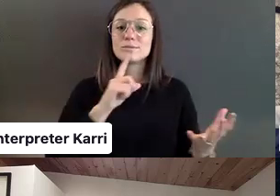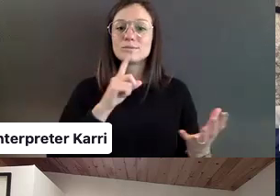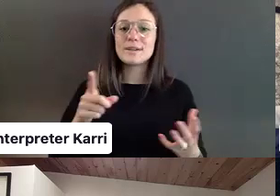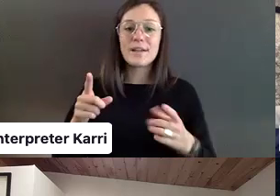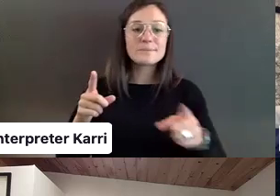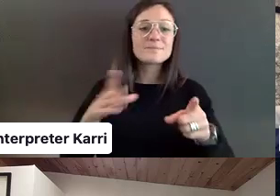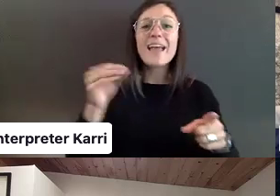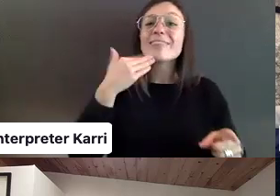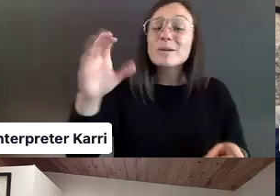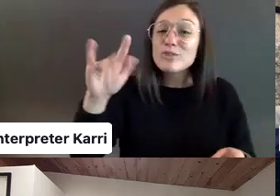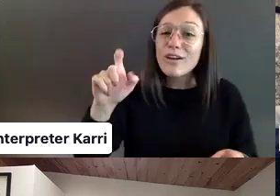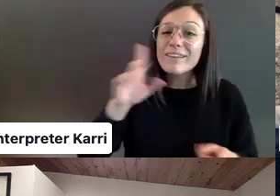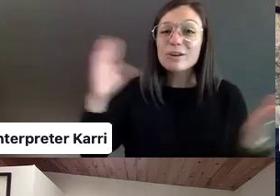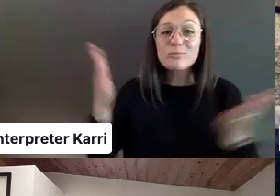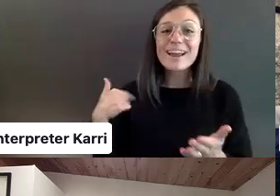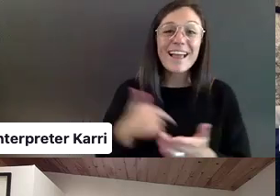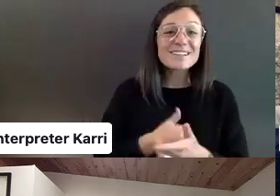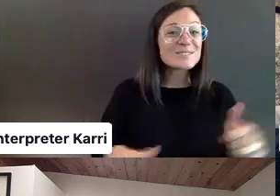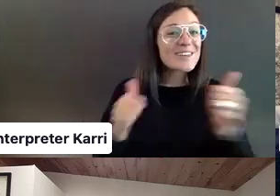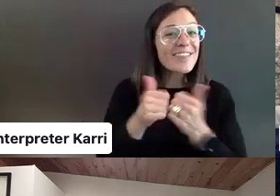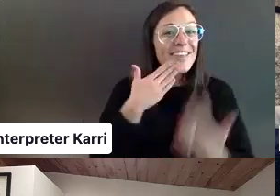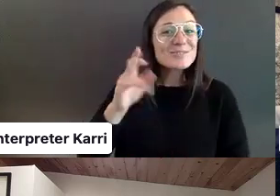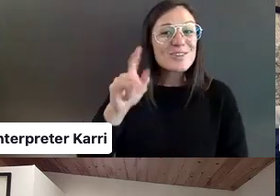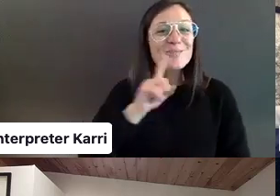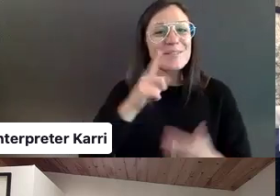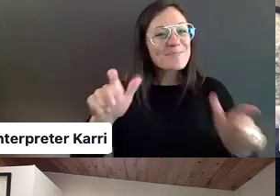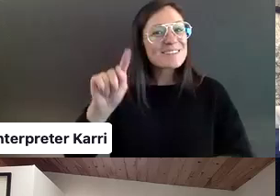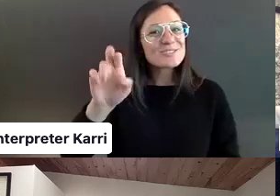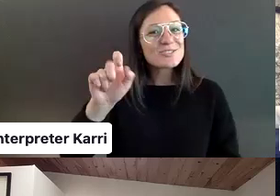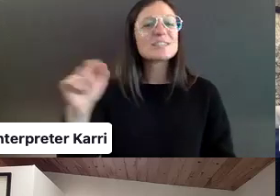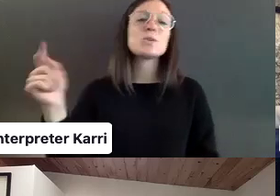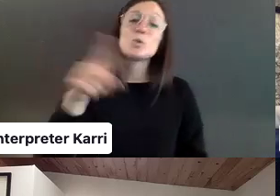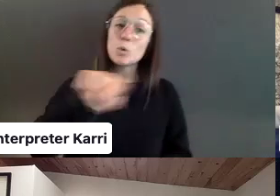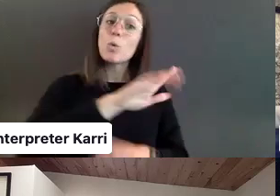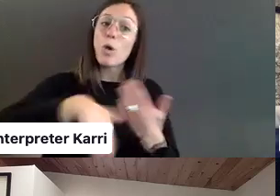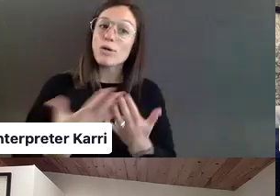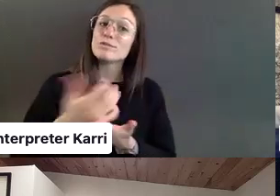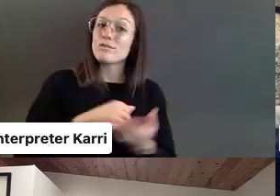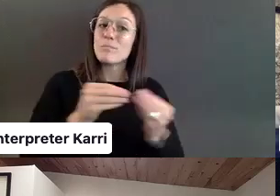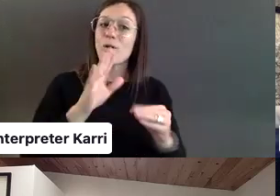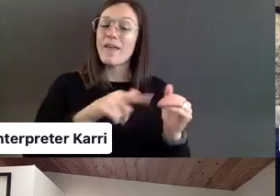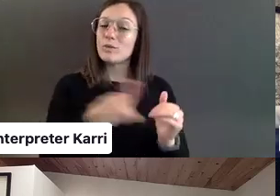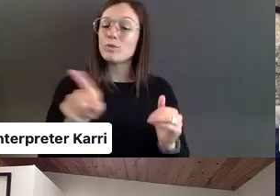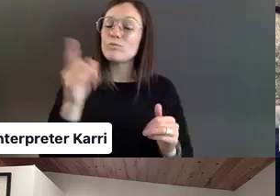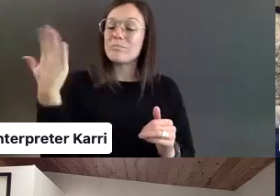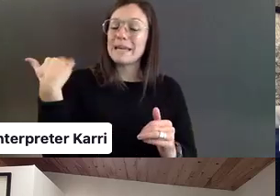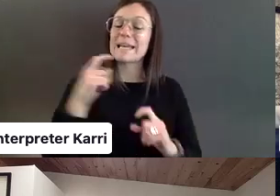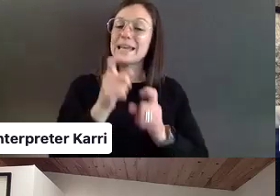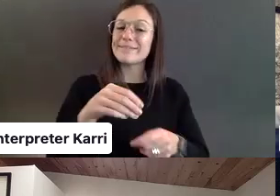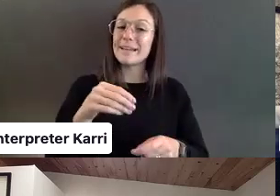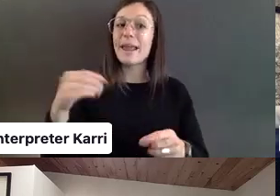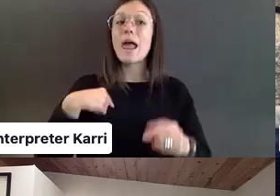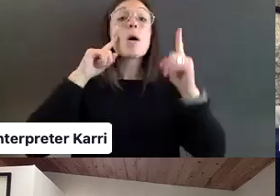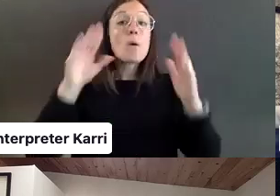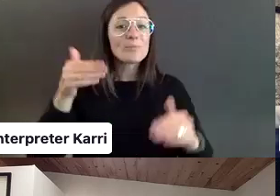you, Charlie. Thank you for bringing us all Thank together. you. What a treat. What a treat. You all deserve more than you've been given, in my opinion, and I hope that these